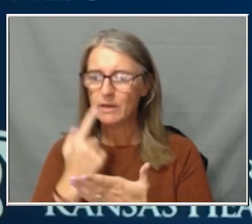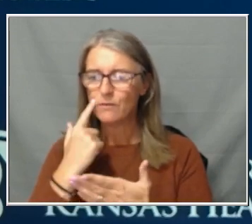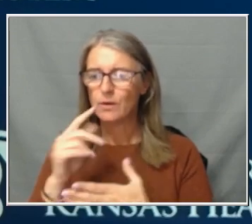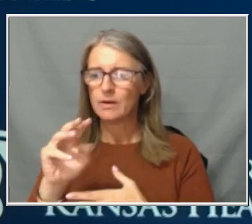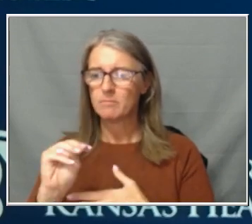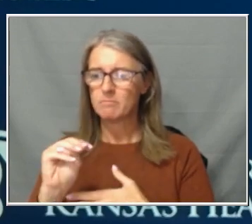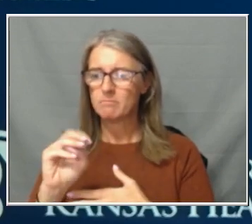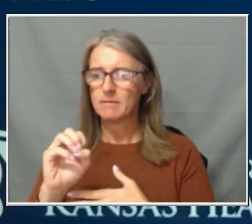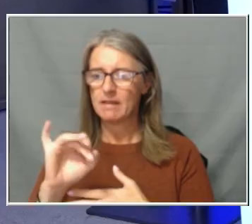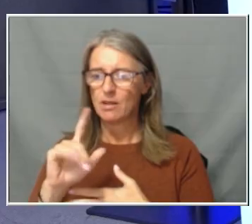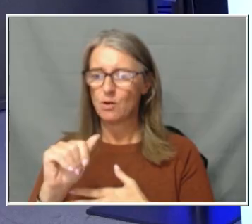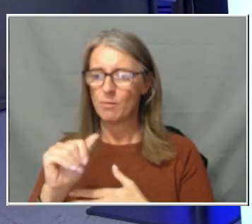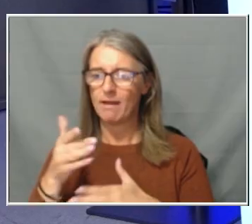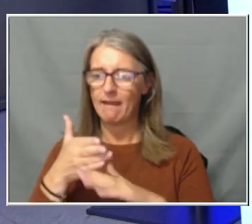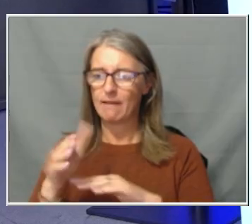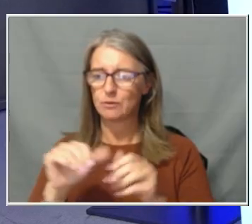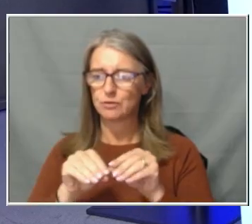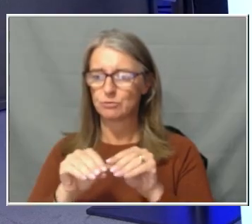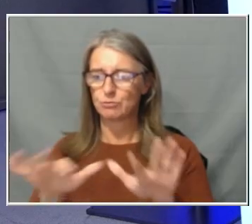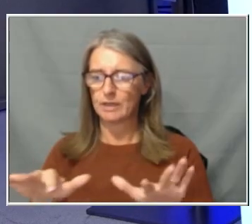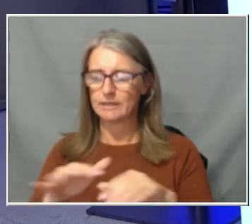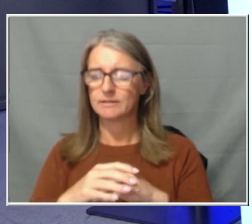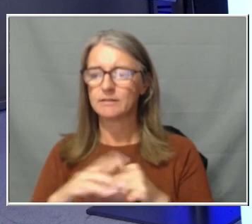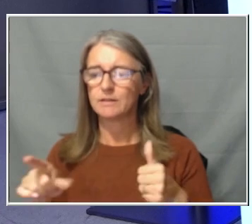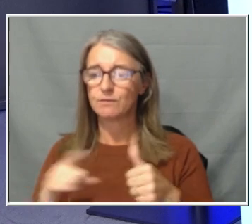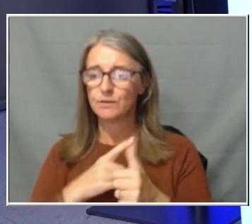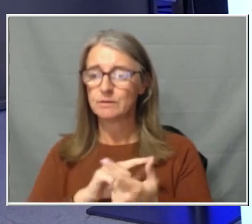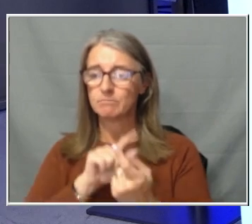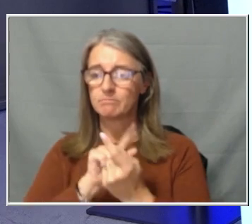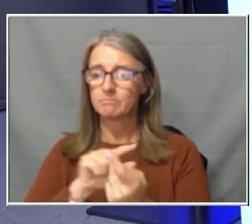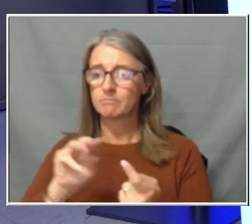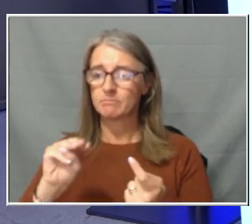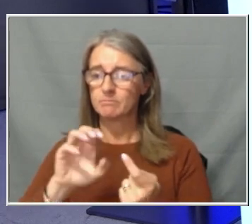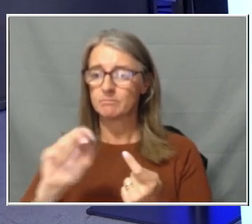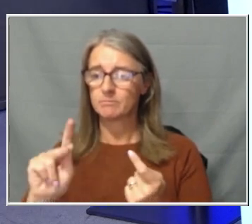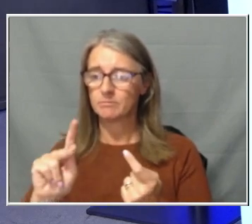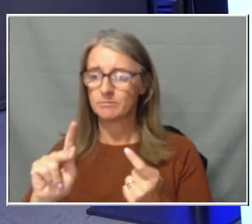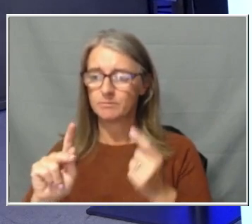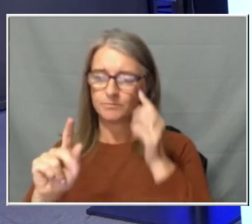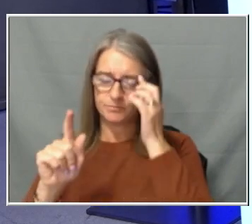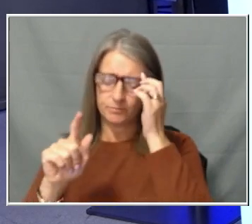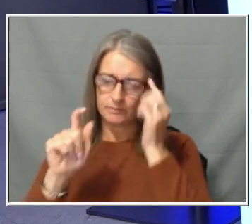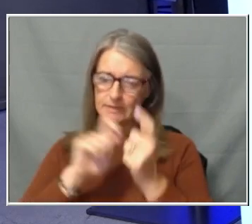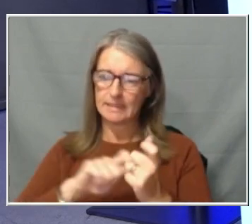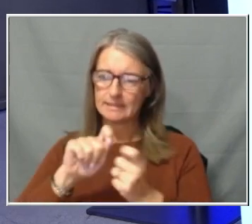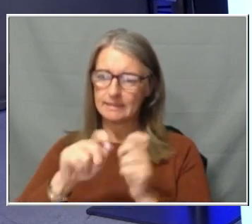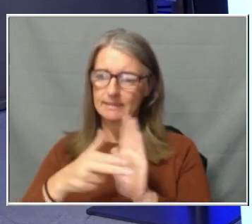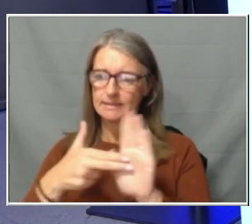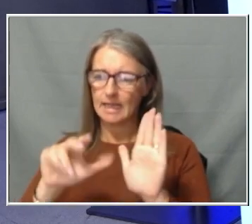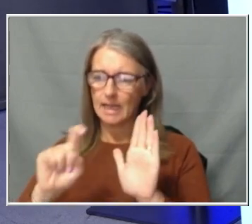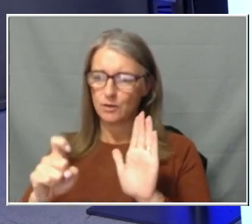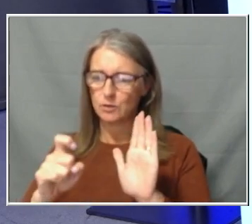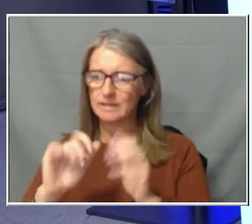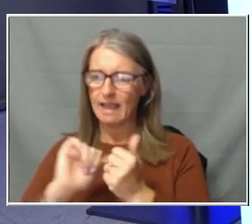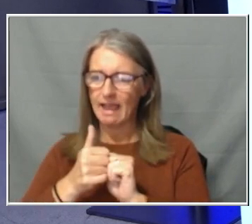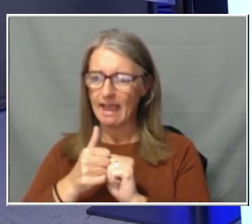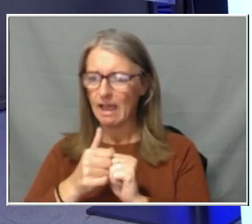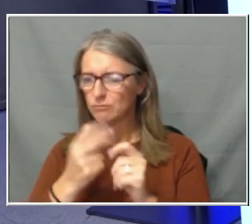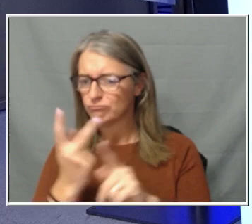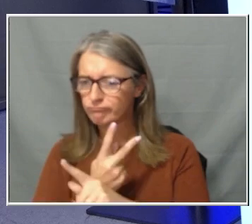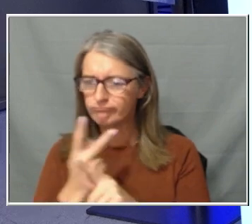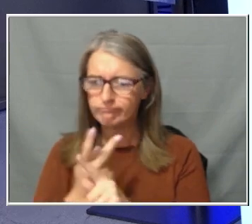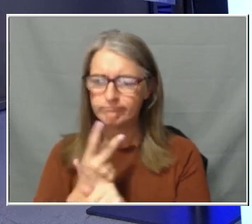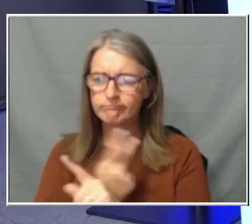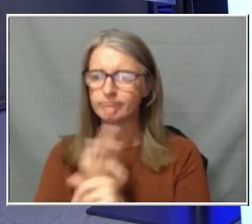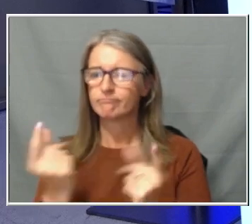once it had spread. So when you first met Mark, what was the prognosis? What was he exactly diagnosed with, and how did you kind of strategize on where